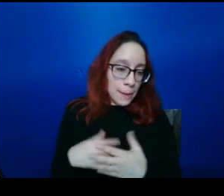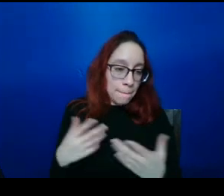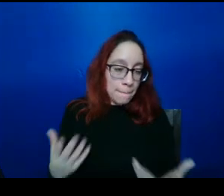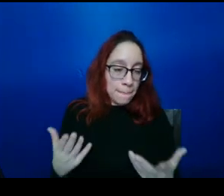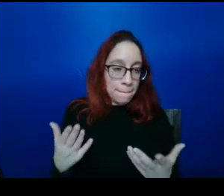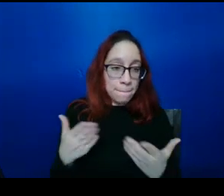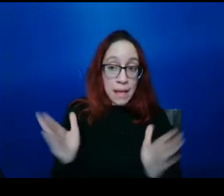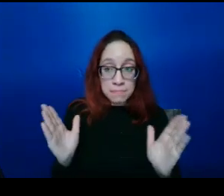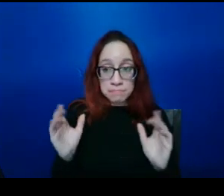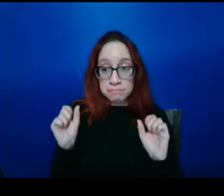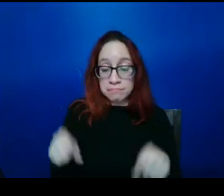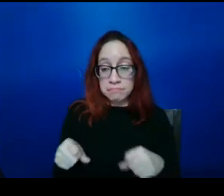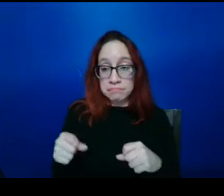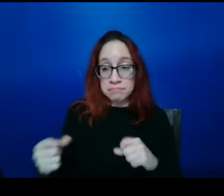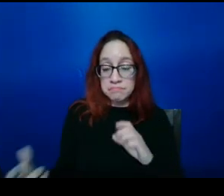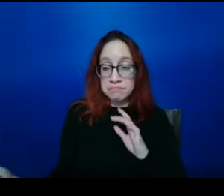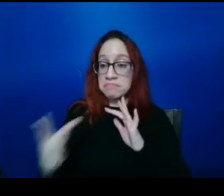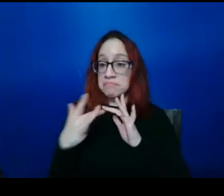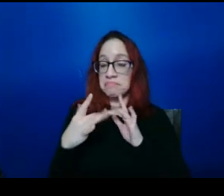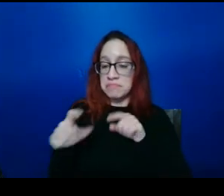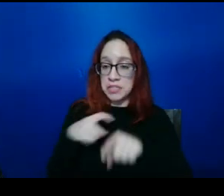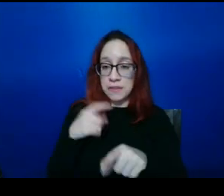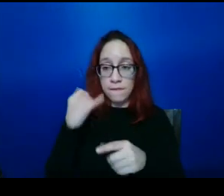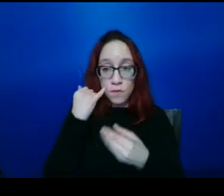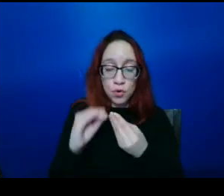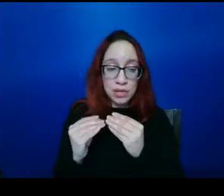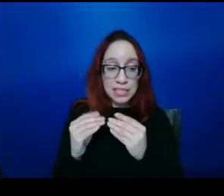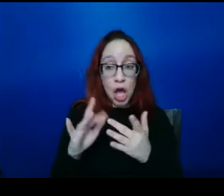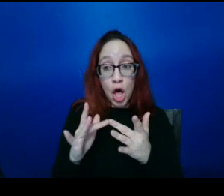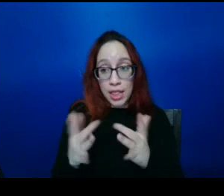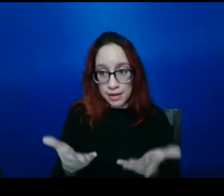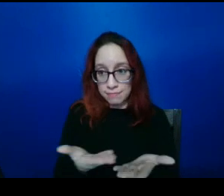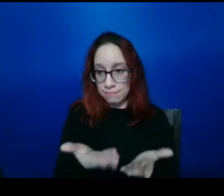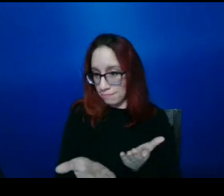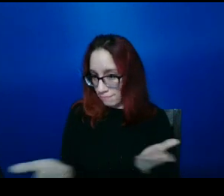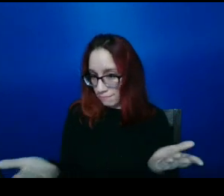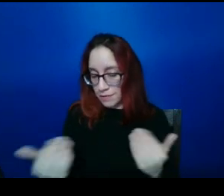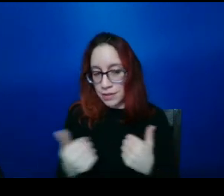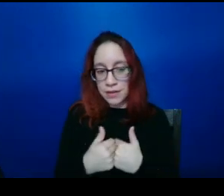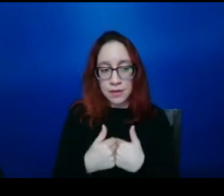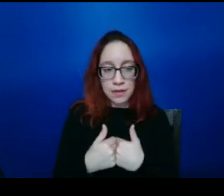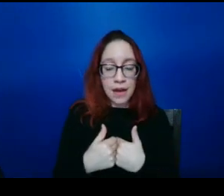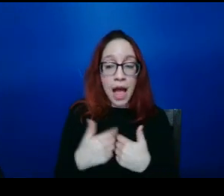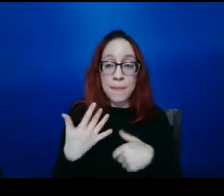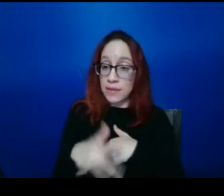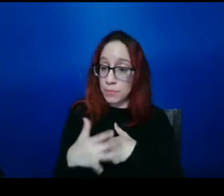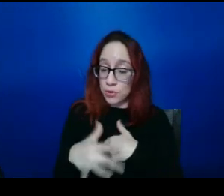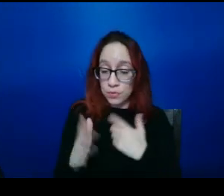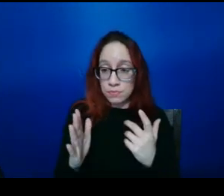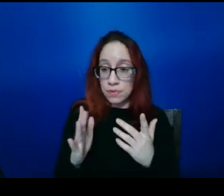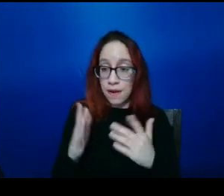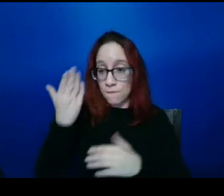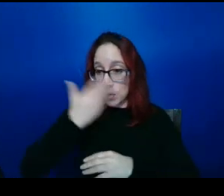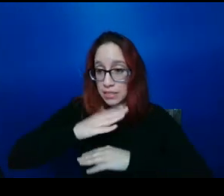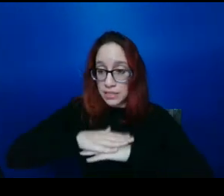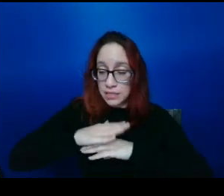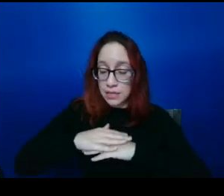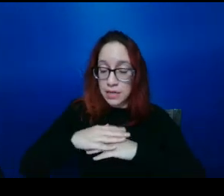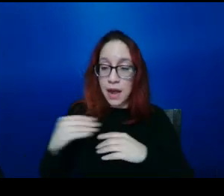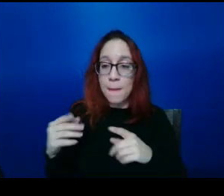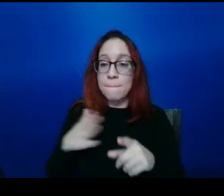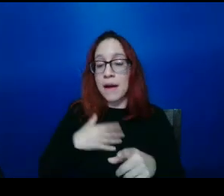the public can call me directly, and the phone number is online, and also is available once again on the front desk, and